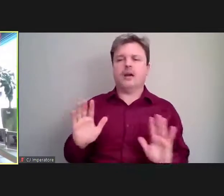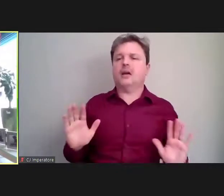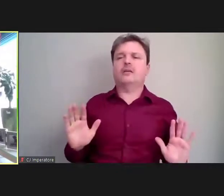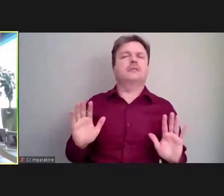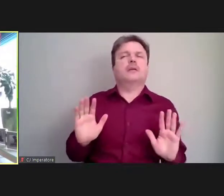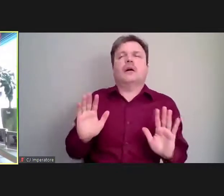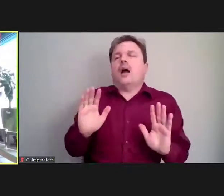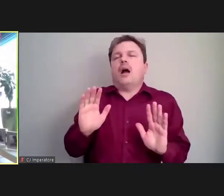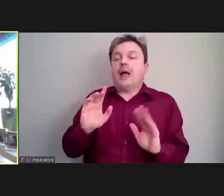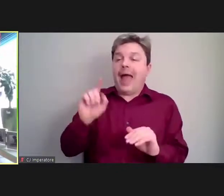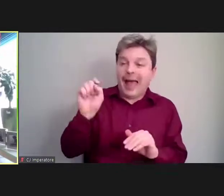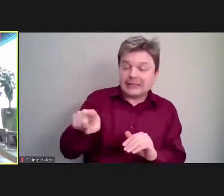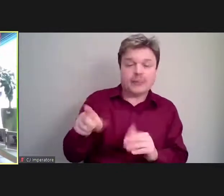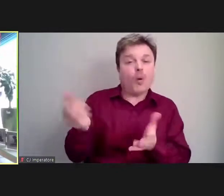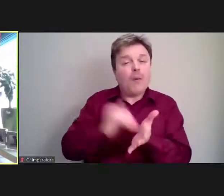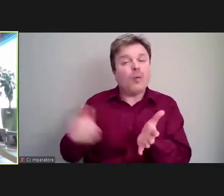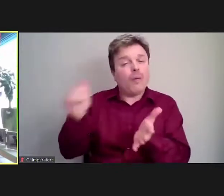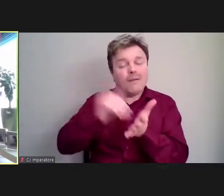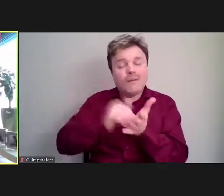drafts.